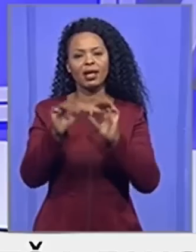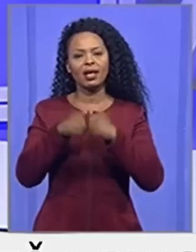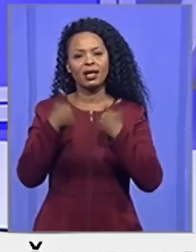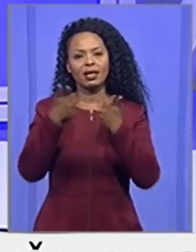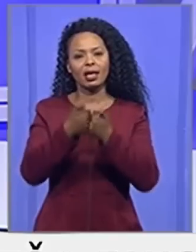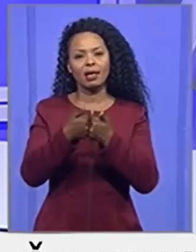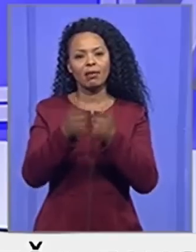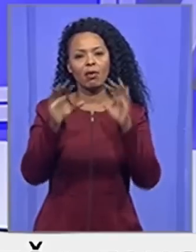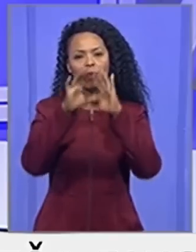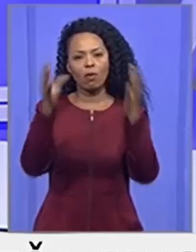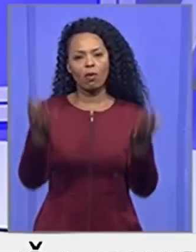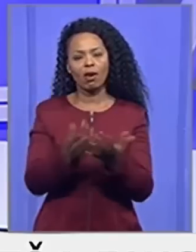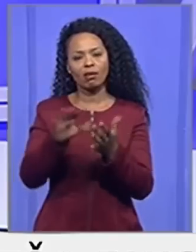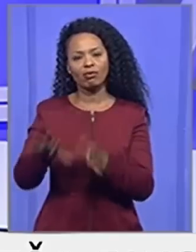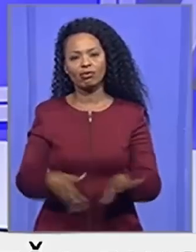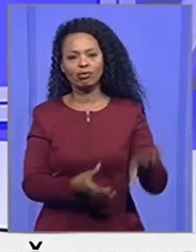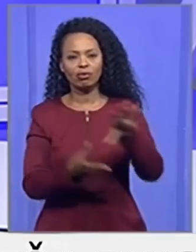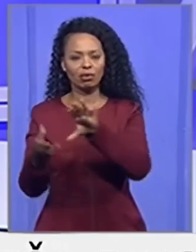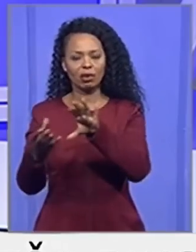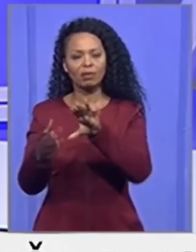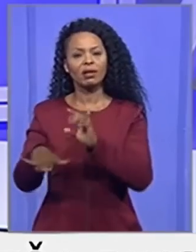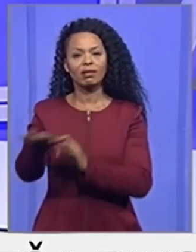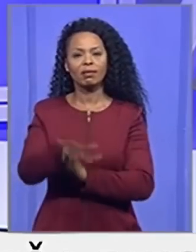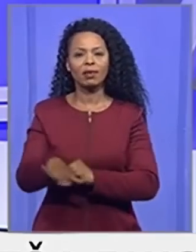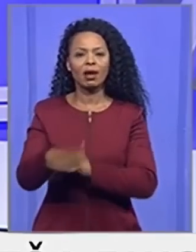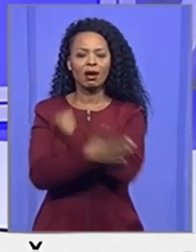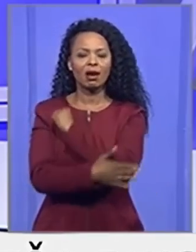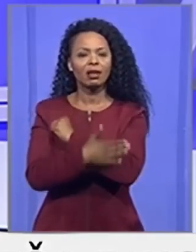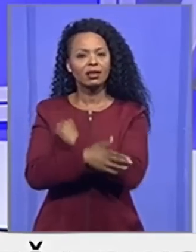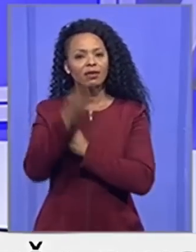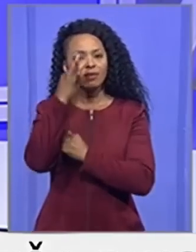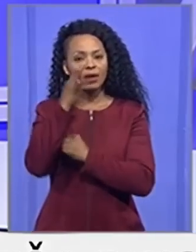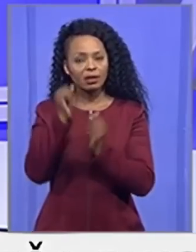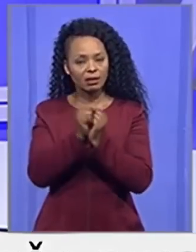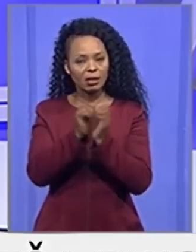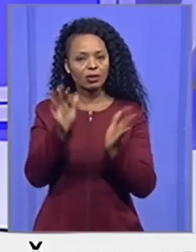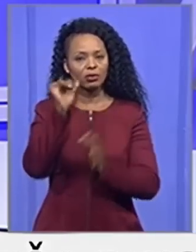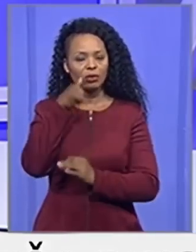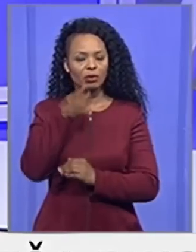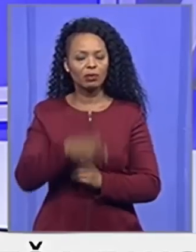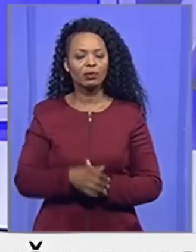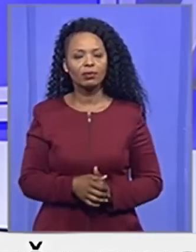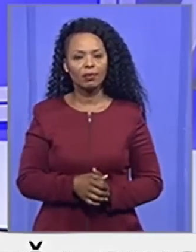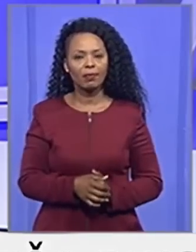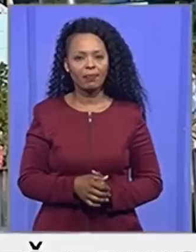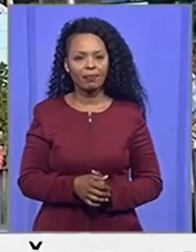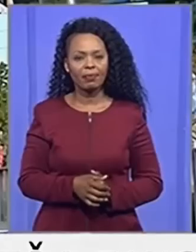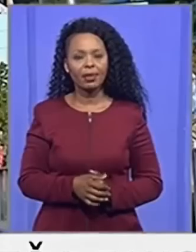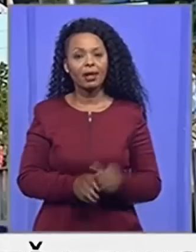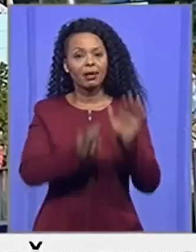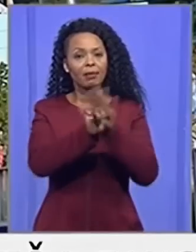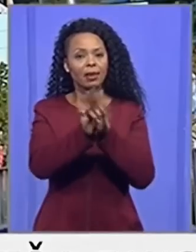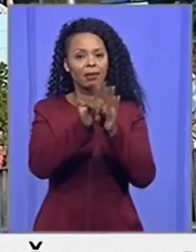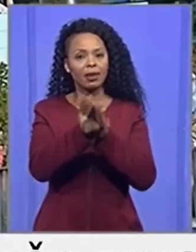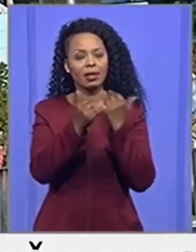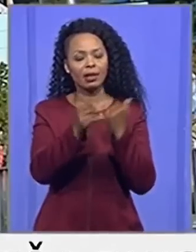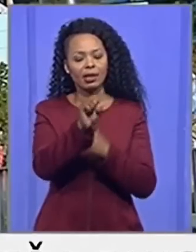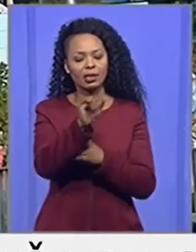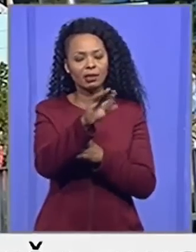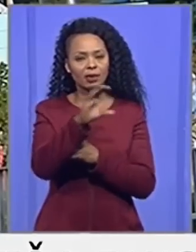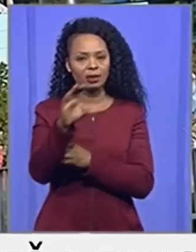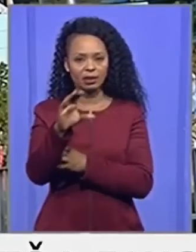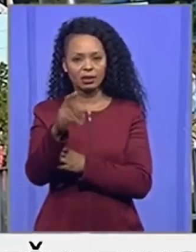wa lefase wa dipapadi tša rugby wo o ragogago go sasa ka France. Kgašo ya setšhaba e hweditše